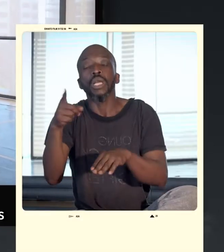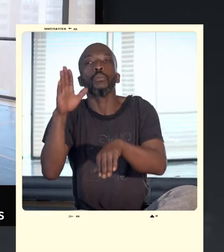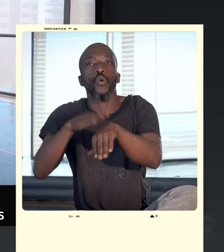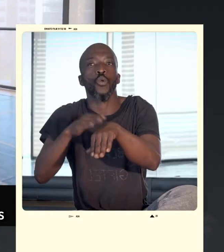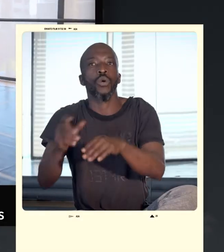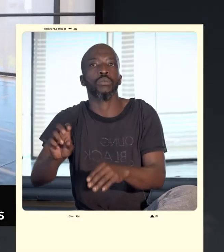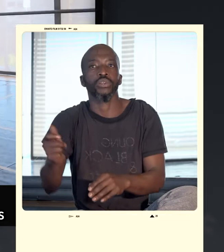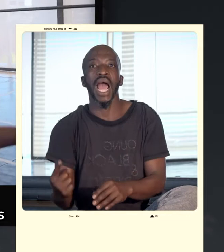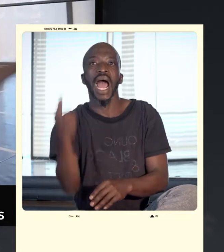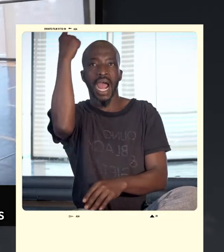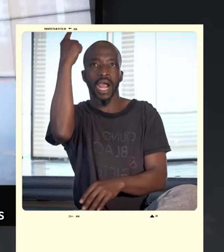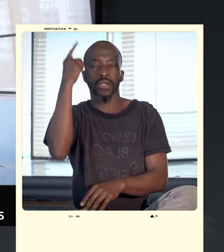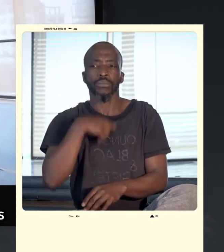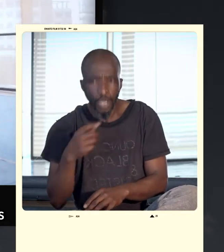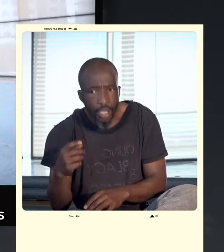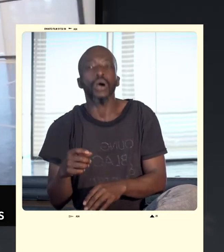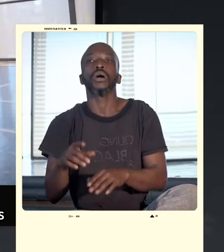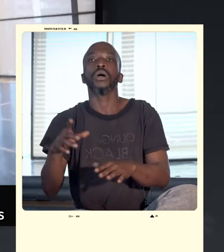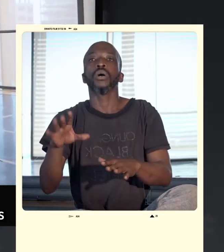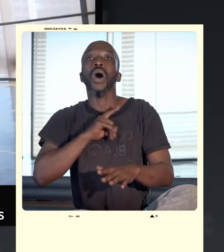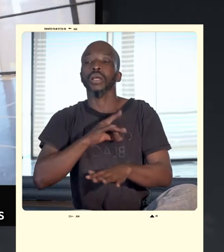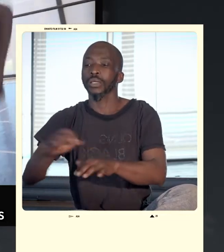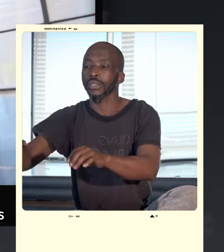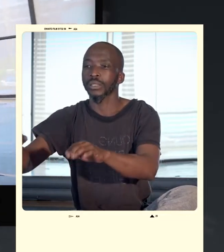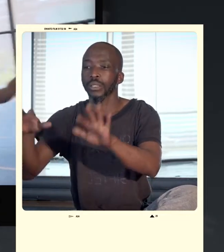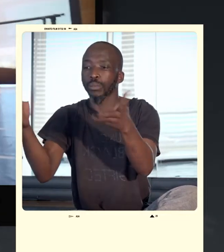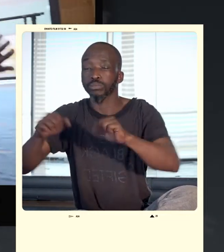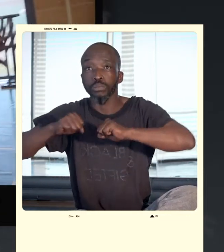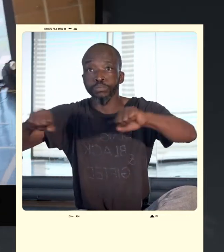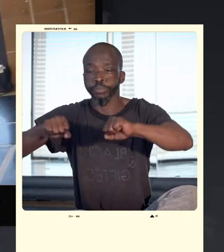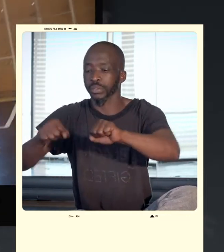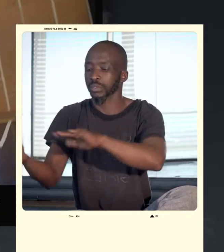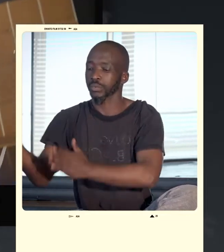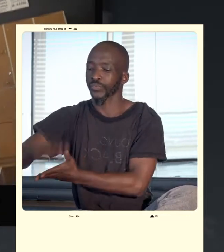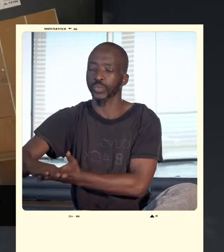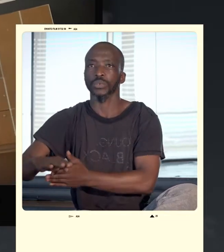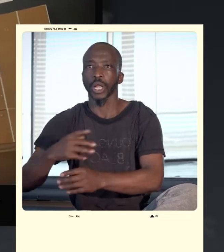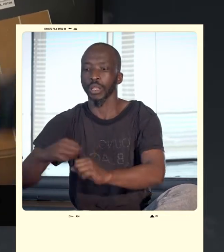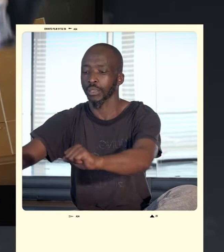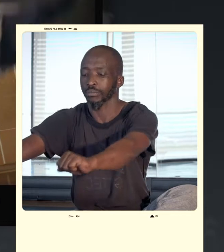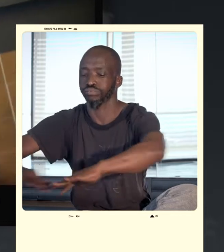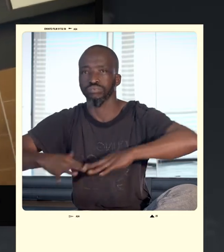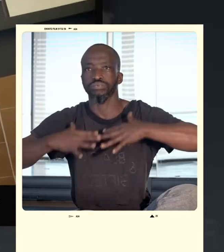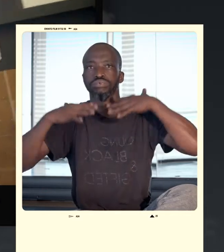The music needs to be very loud in order for me to feel the vibrations from the speaker through my body.